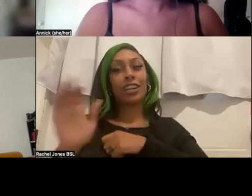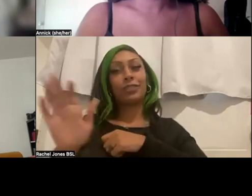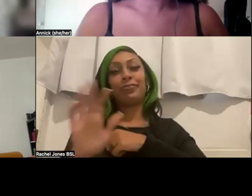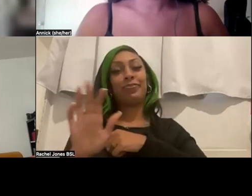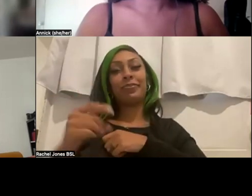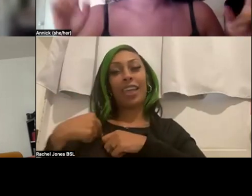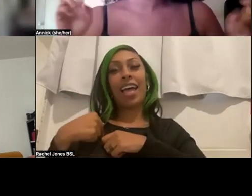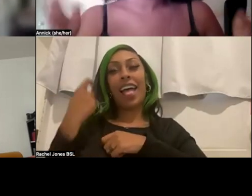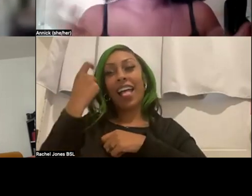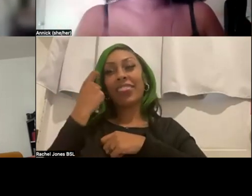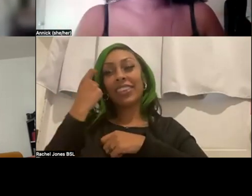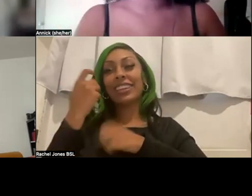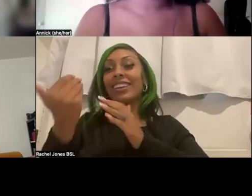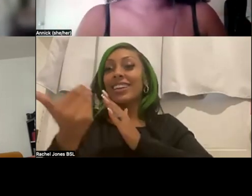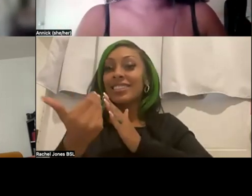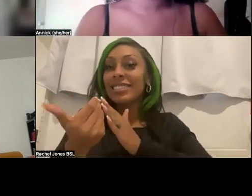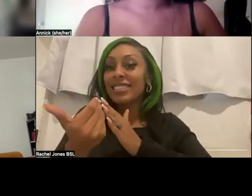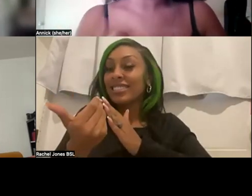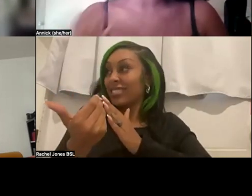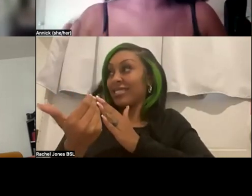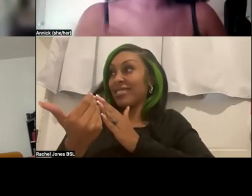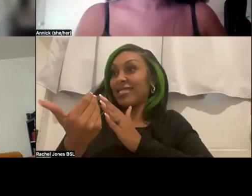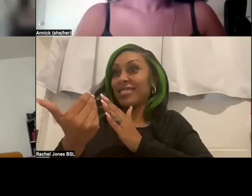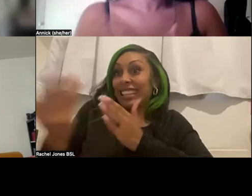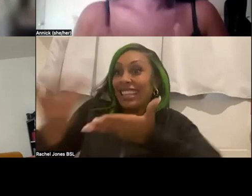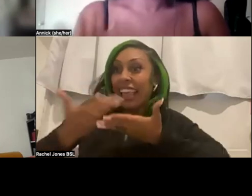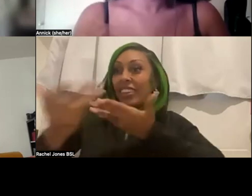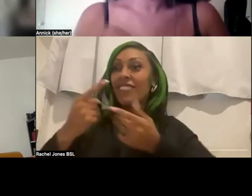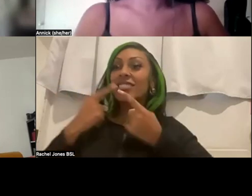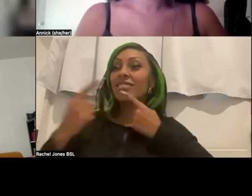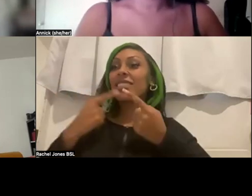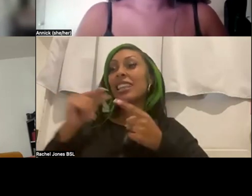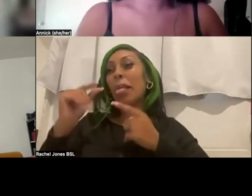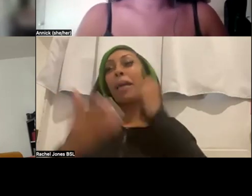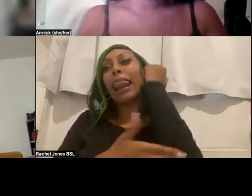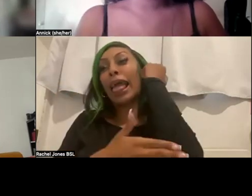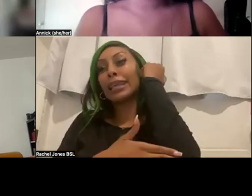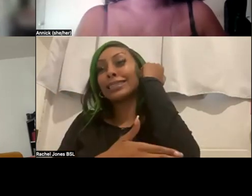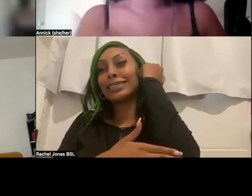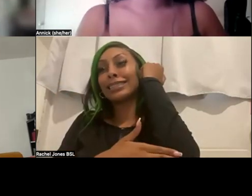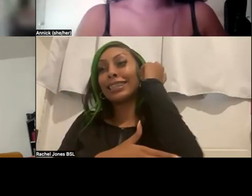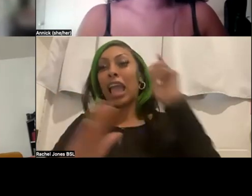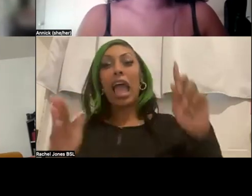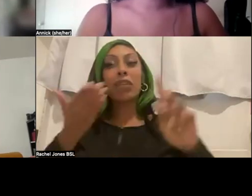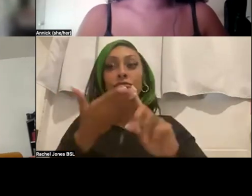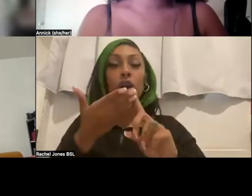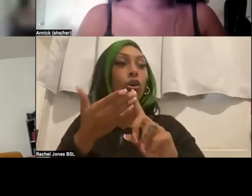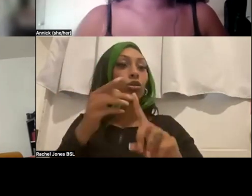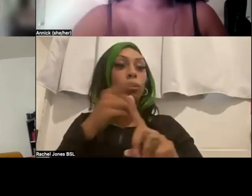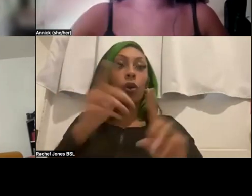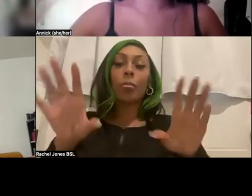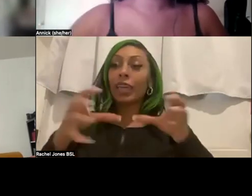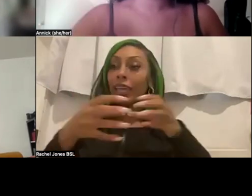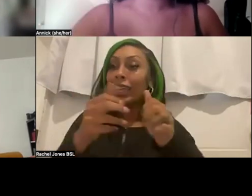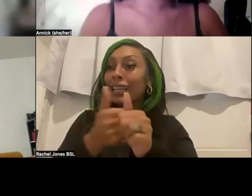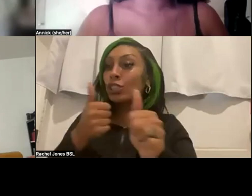that saying we don't have enough data is a bit of the lazy approach for the state institutions to rely on that